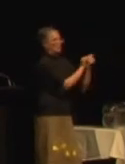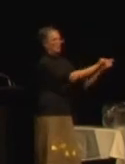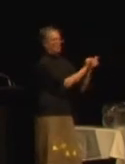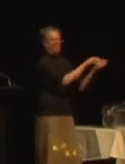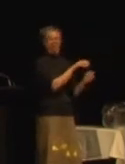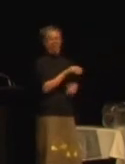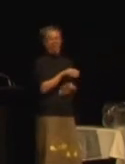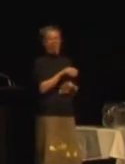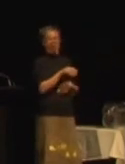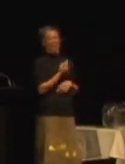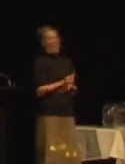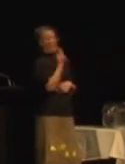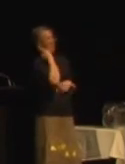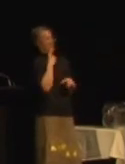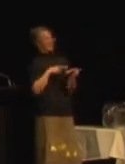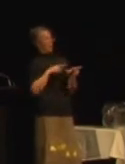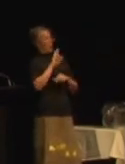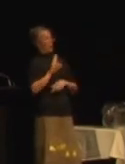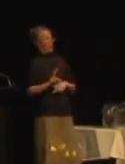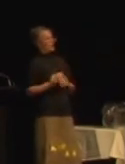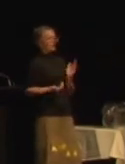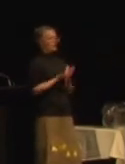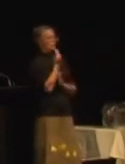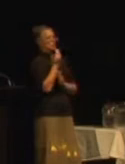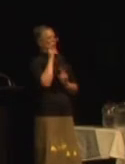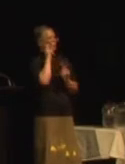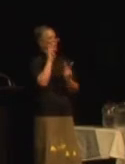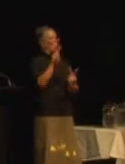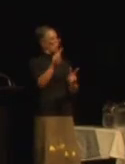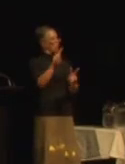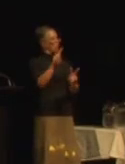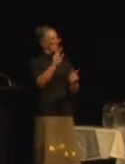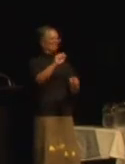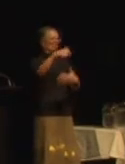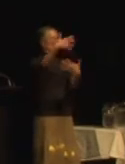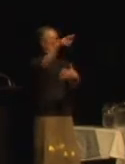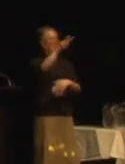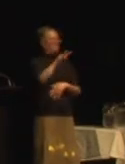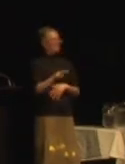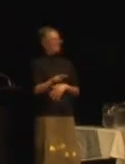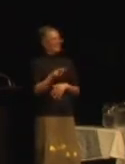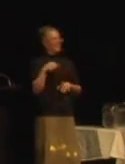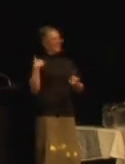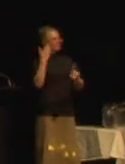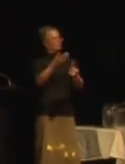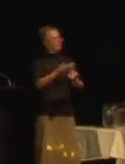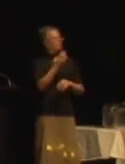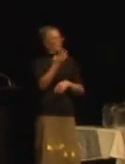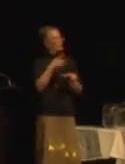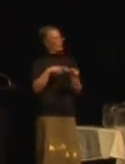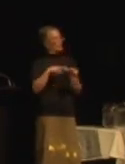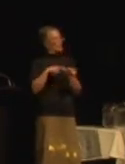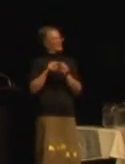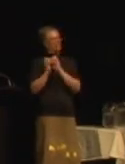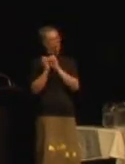And the day in August last year when the new look DigitalNZ.org was launched. I've worked at DigitalNZ for nearly 4 years, and